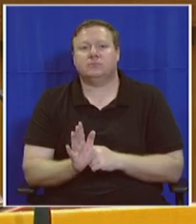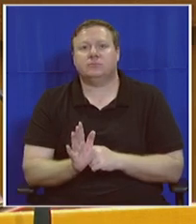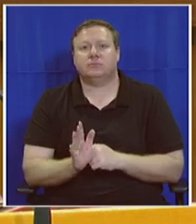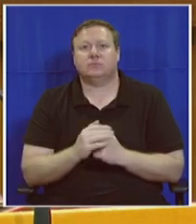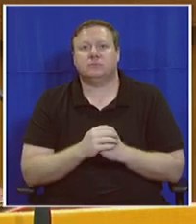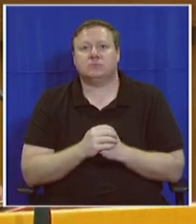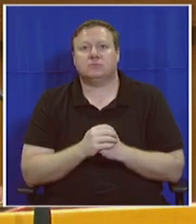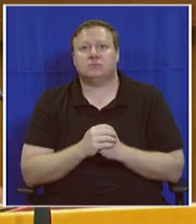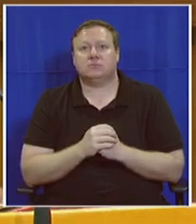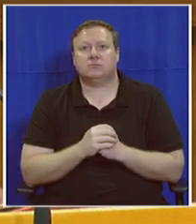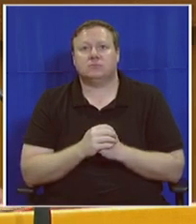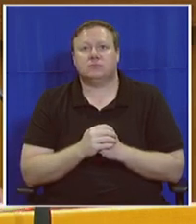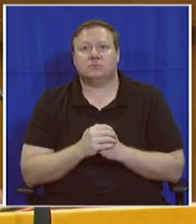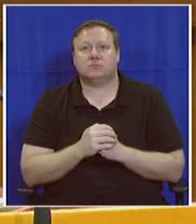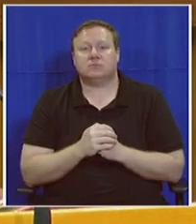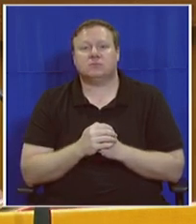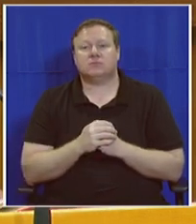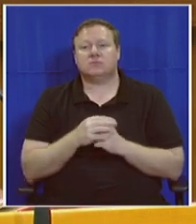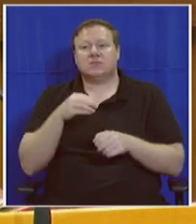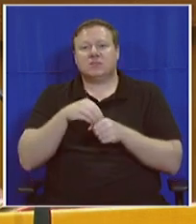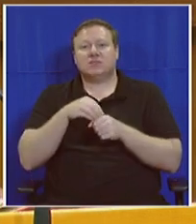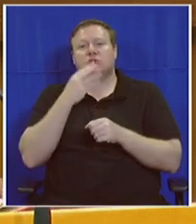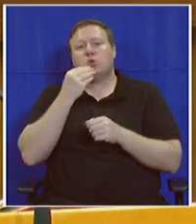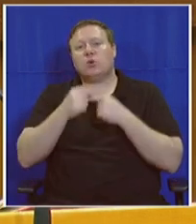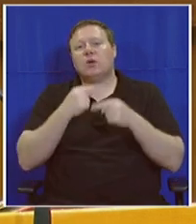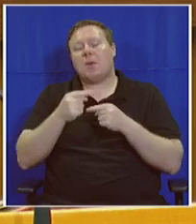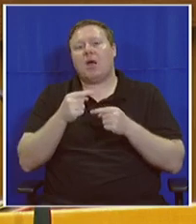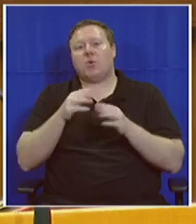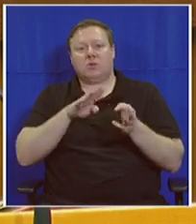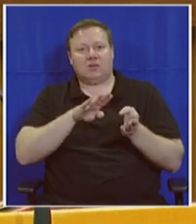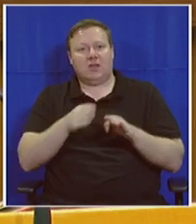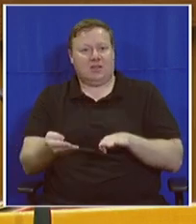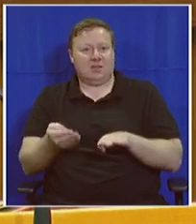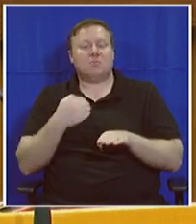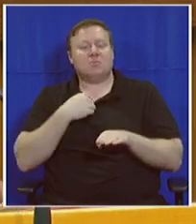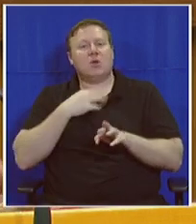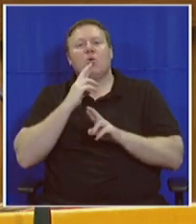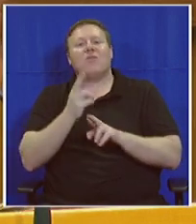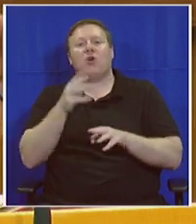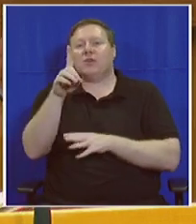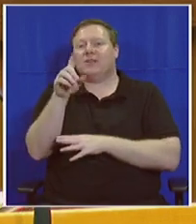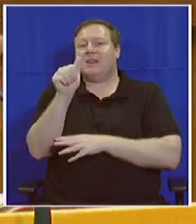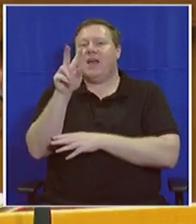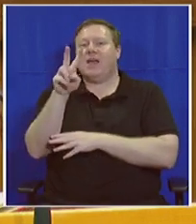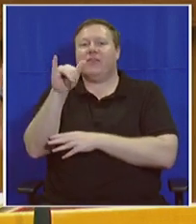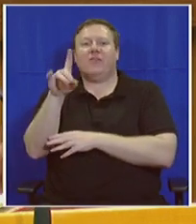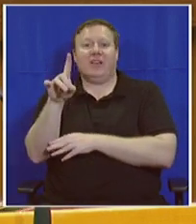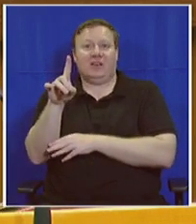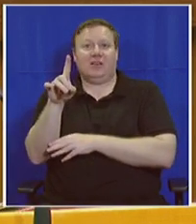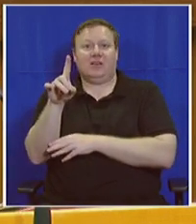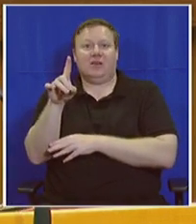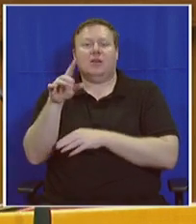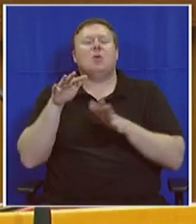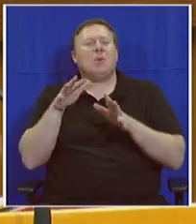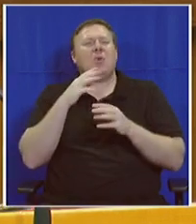In cases of talking about death, I like referring to David. I know many people like referring to